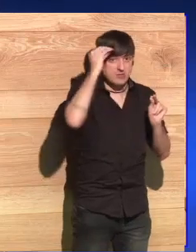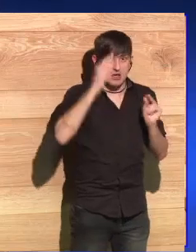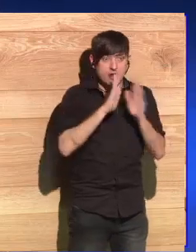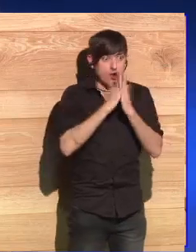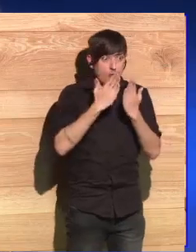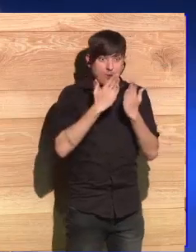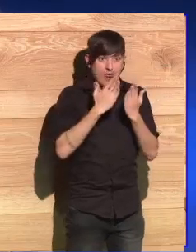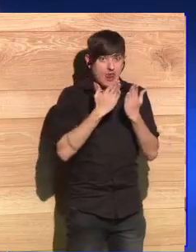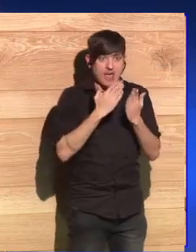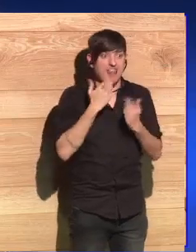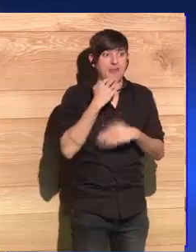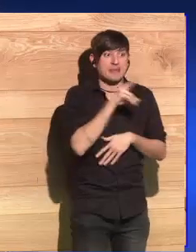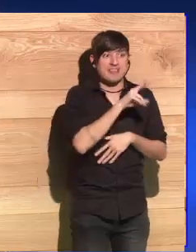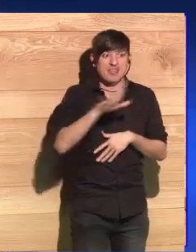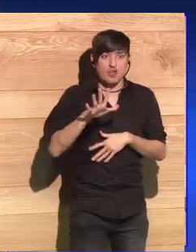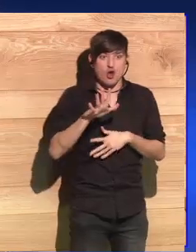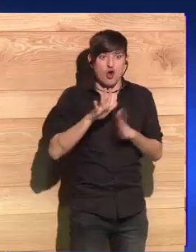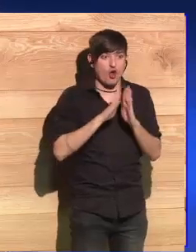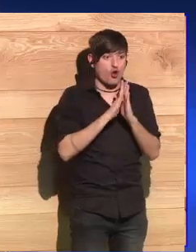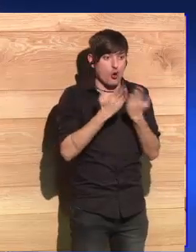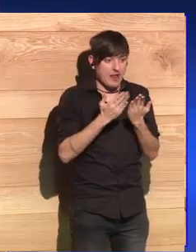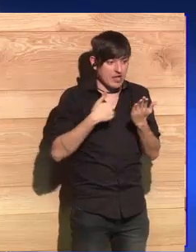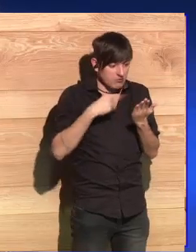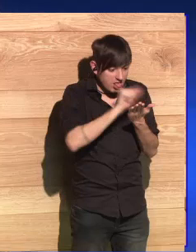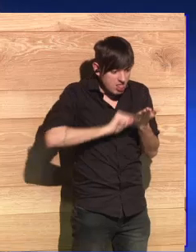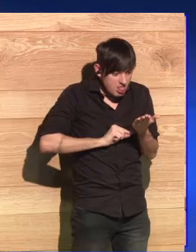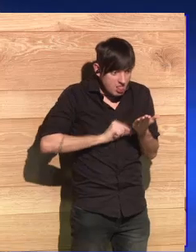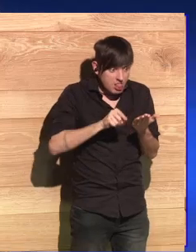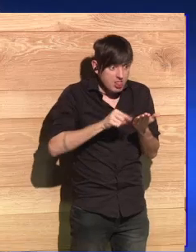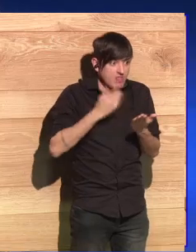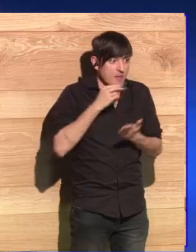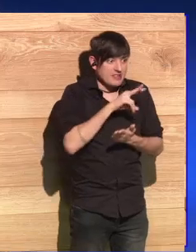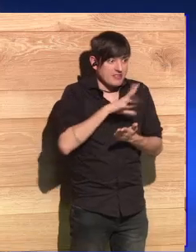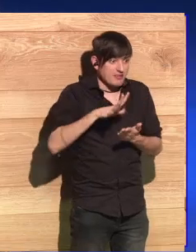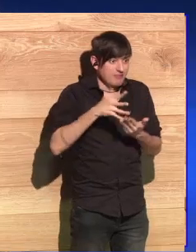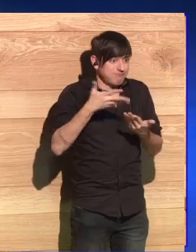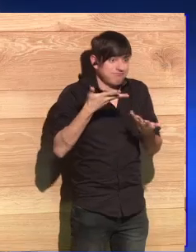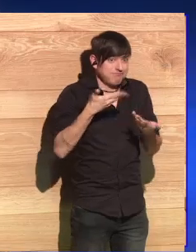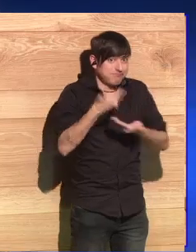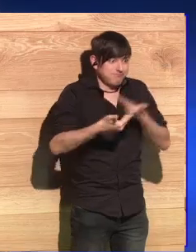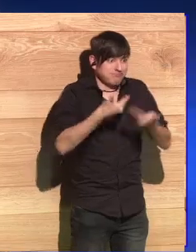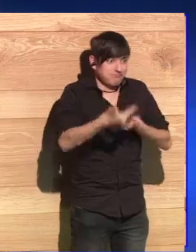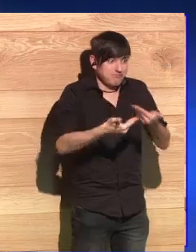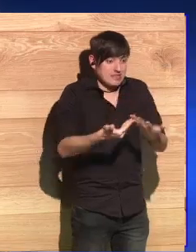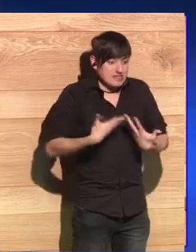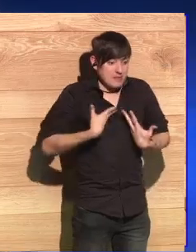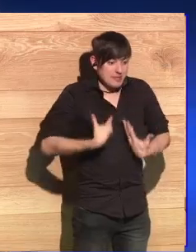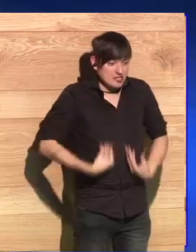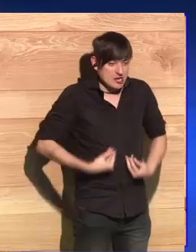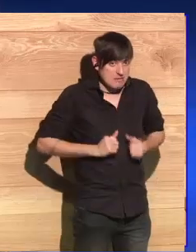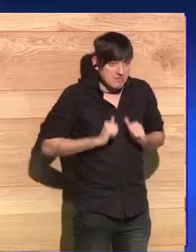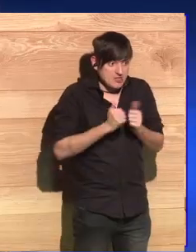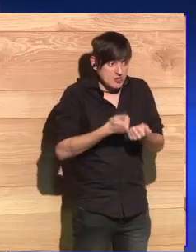age came and went, and depression caused me to drink more, and I would hang out in